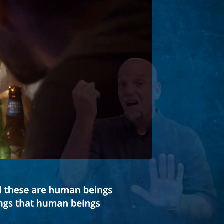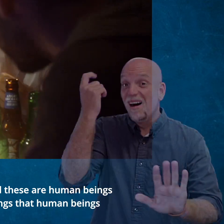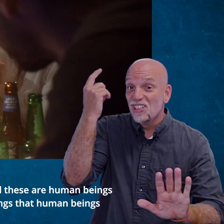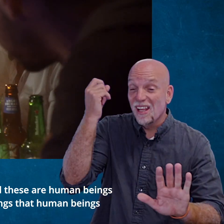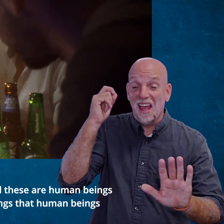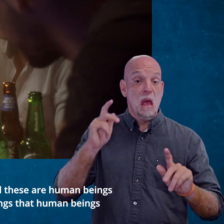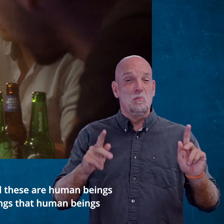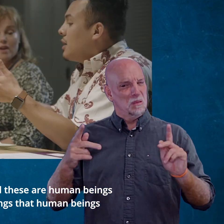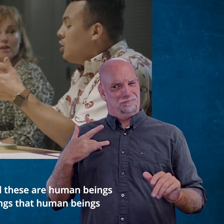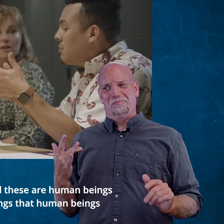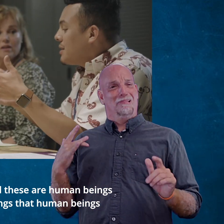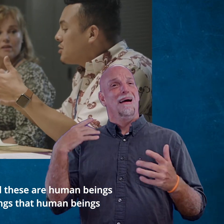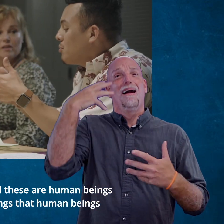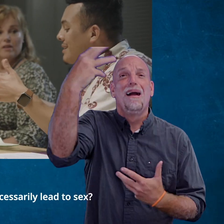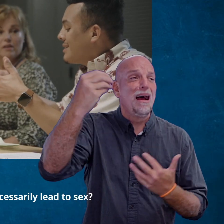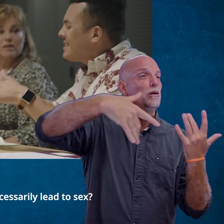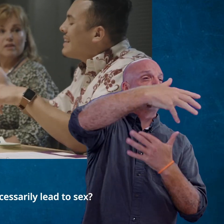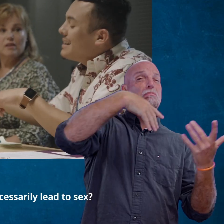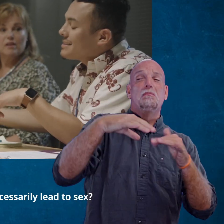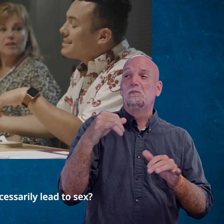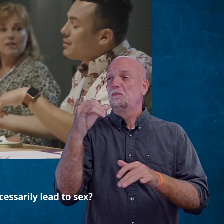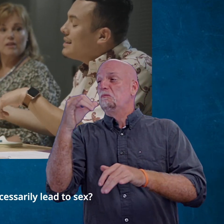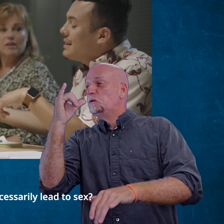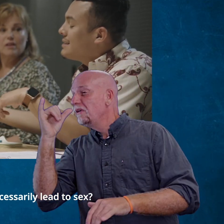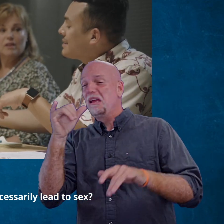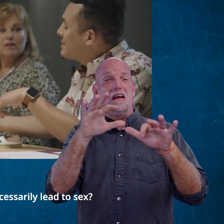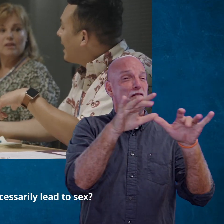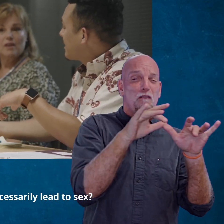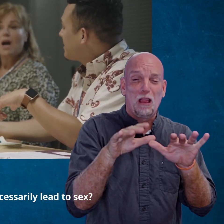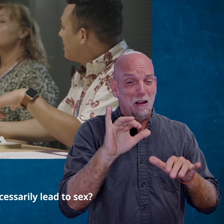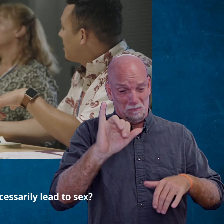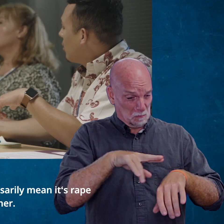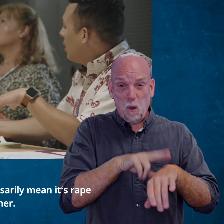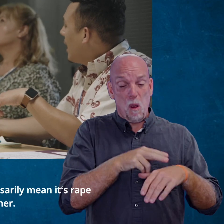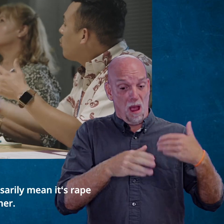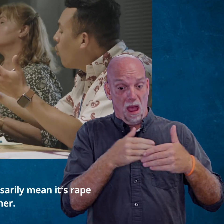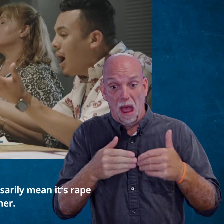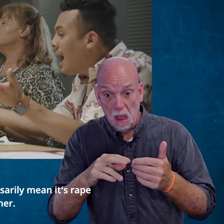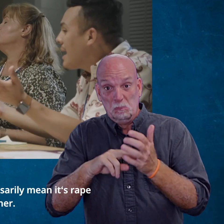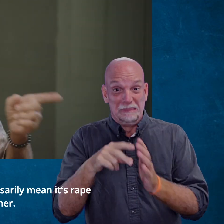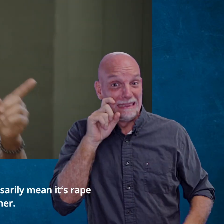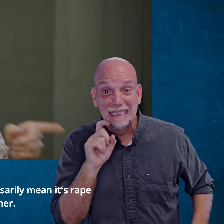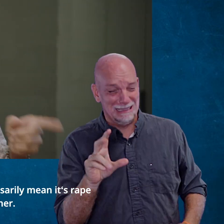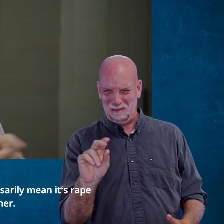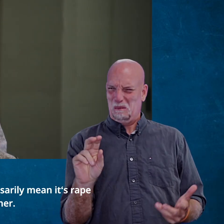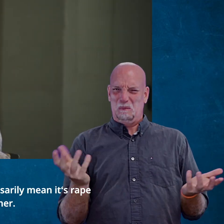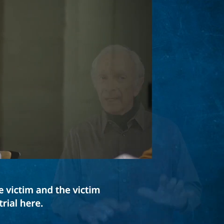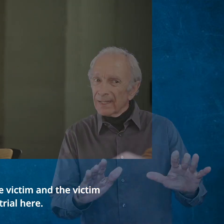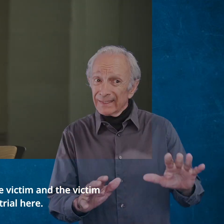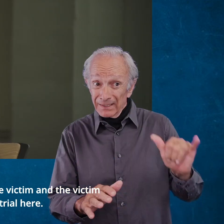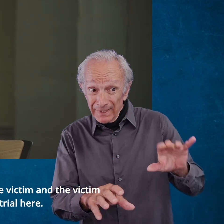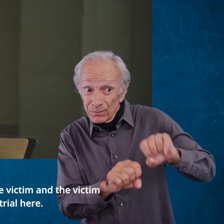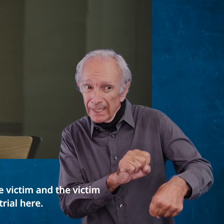are out doing things that human beings do, but does that necessarily lead to sex? And again, That doesn't necessarily mean it's rape either.